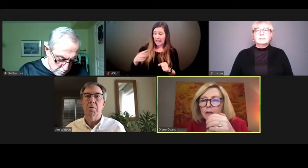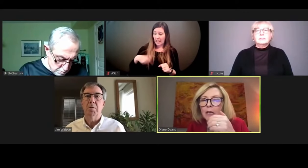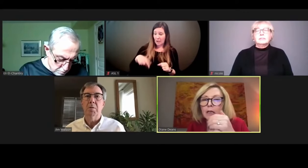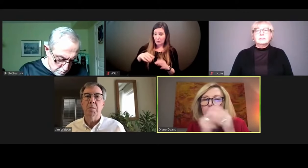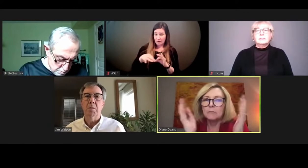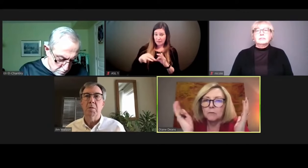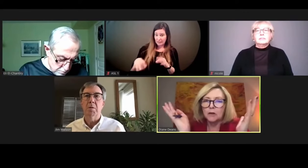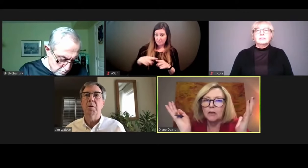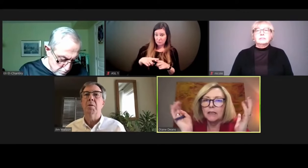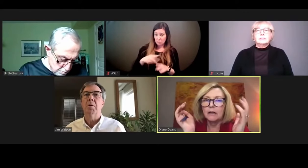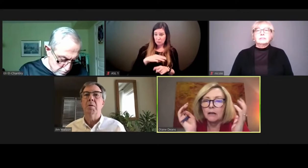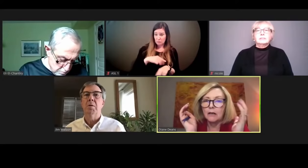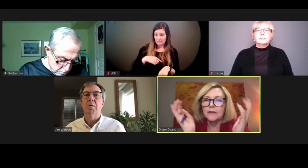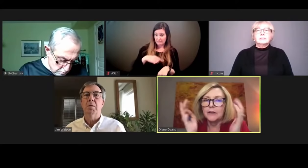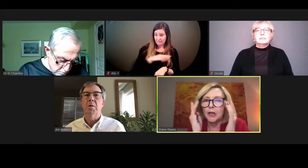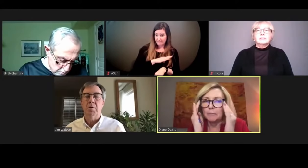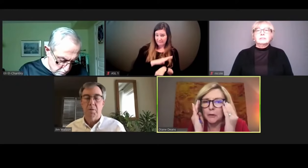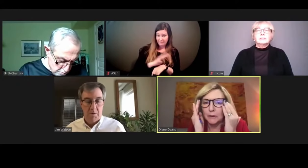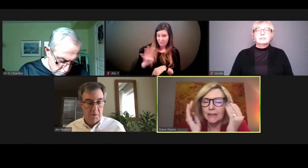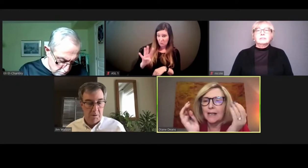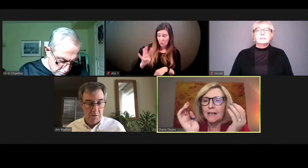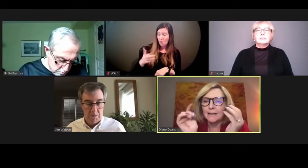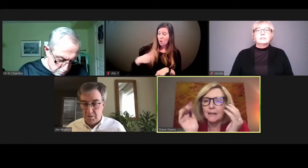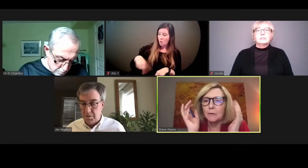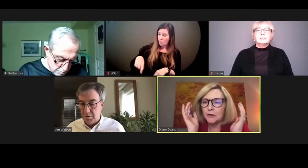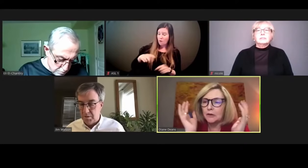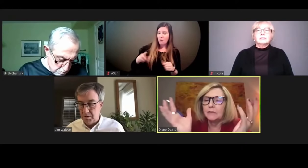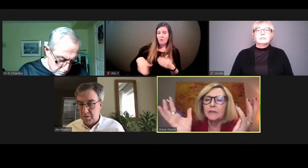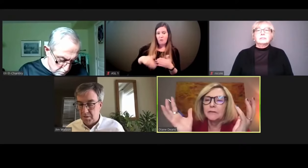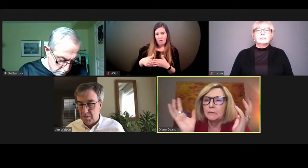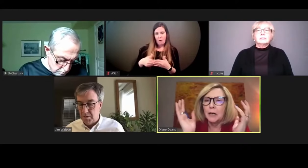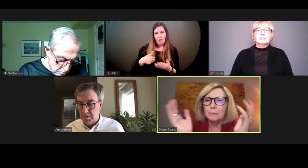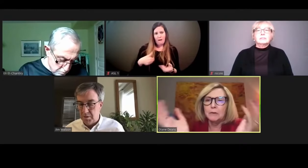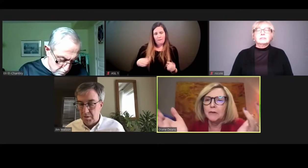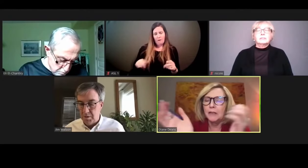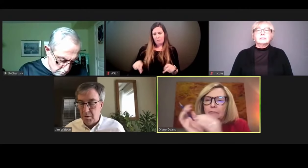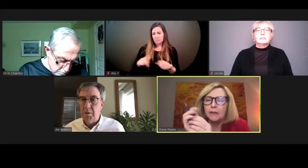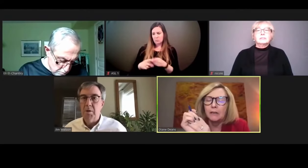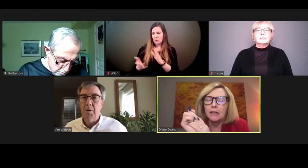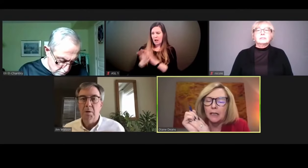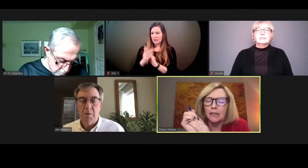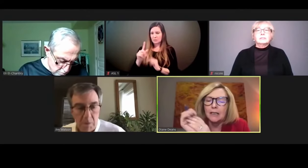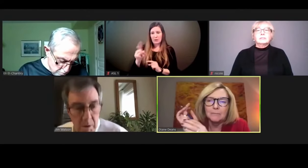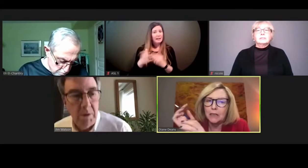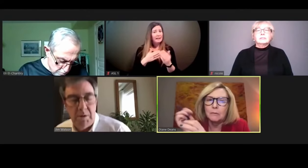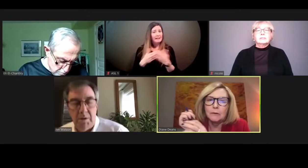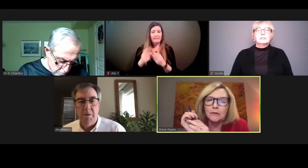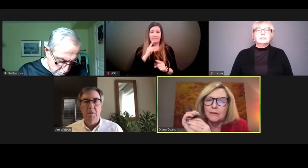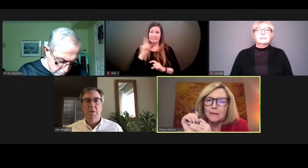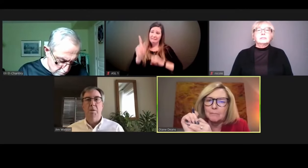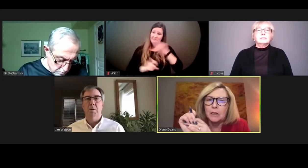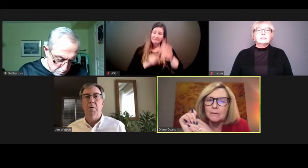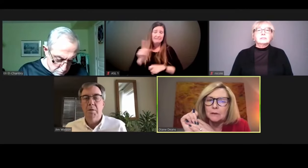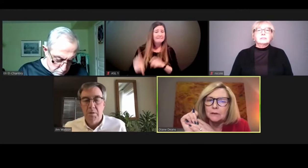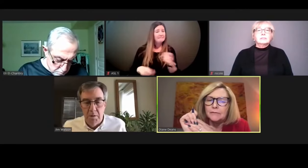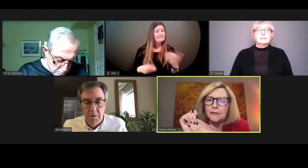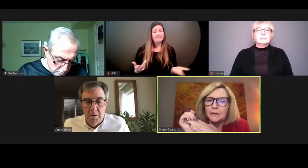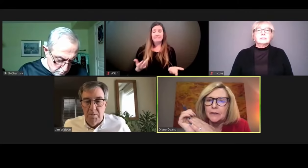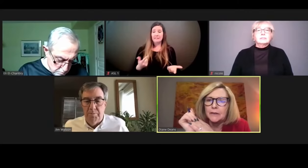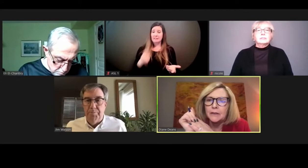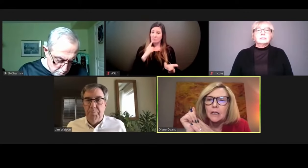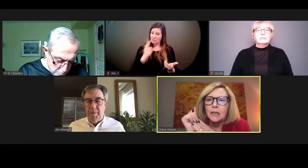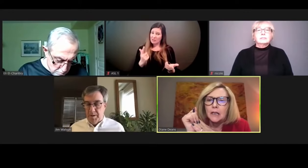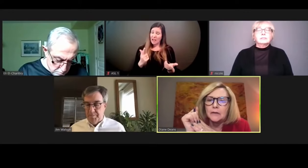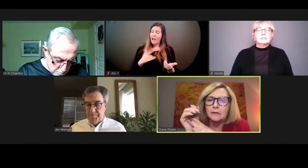board, we're all offered an opportunity to ask a question, even if they're rapid fire, if we could get in as many questions as possible in